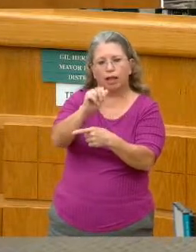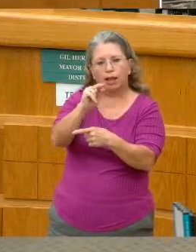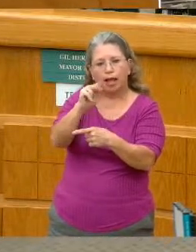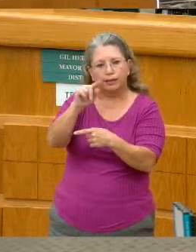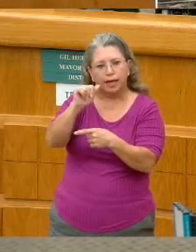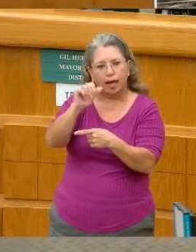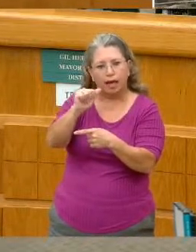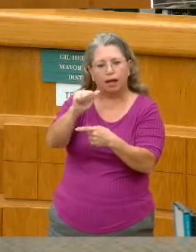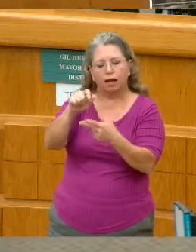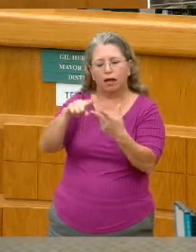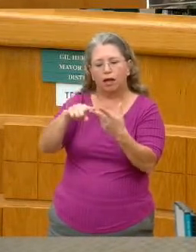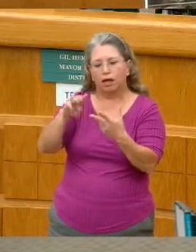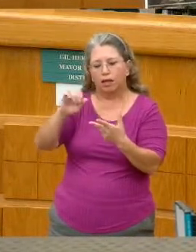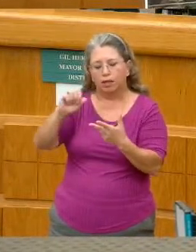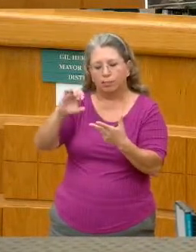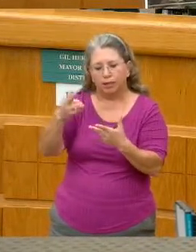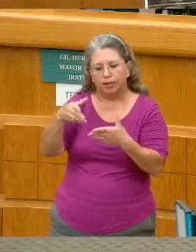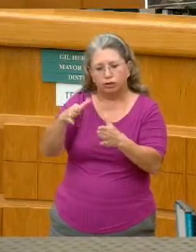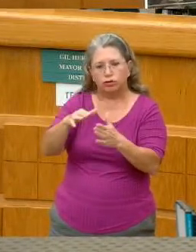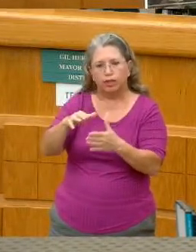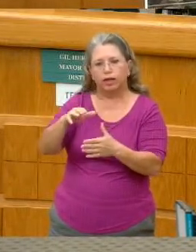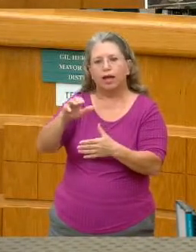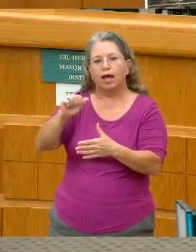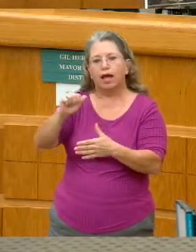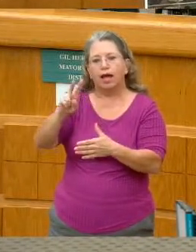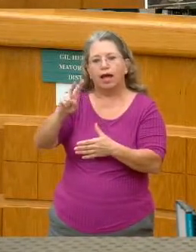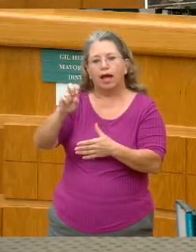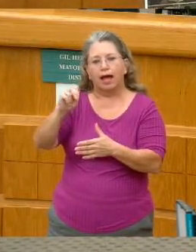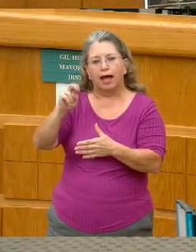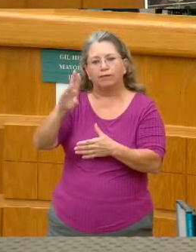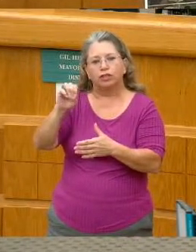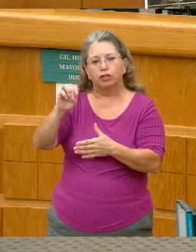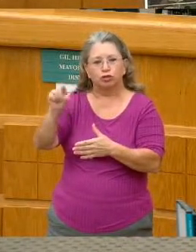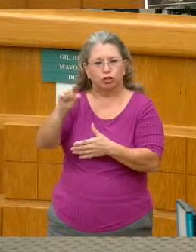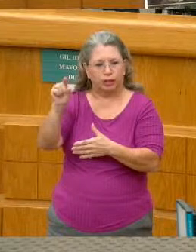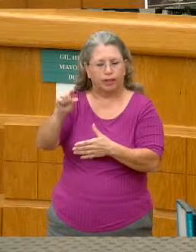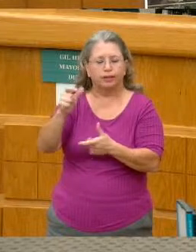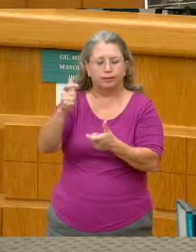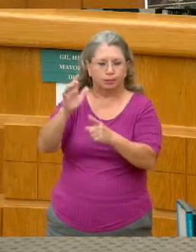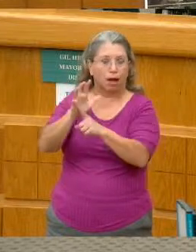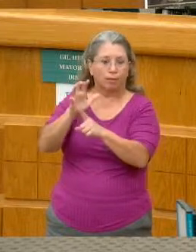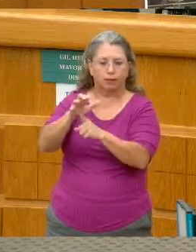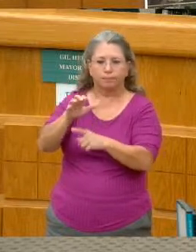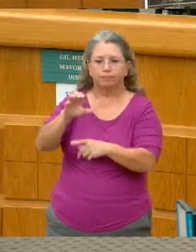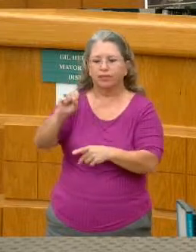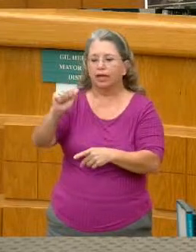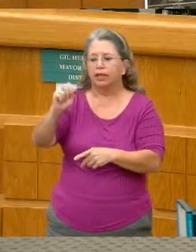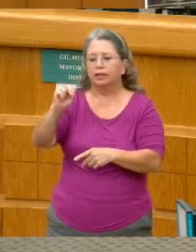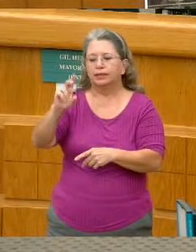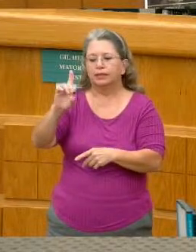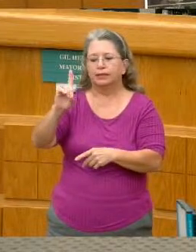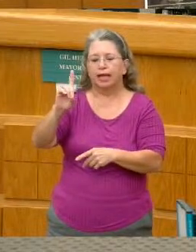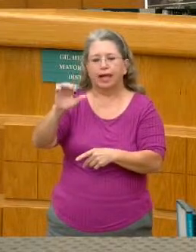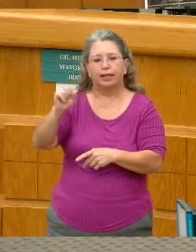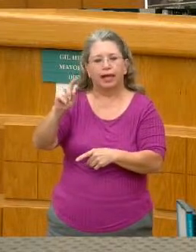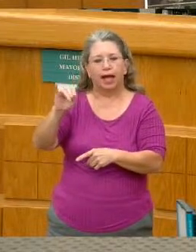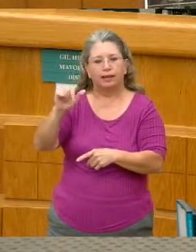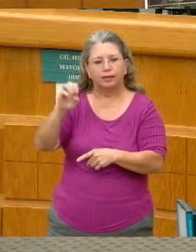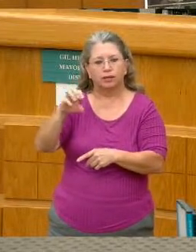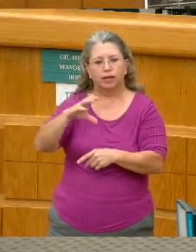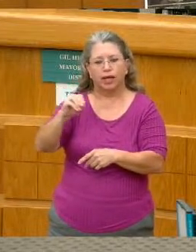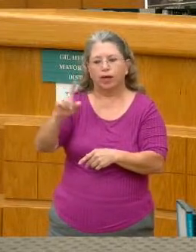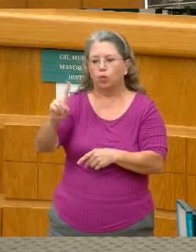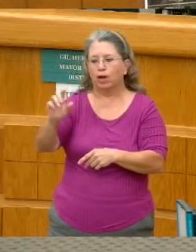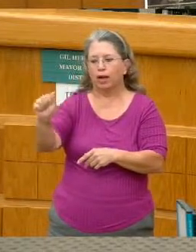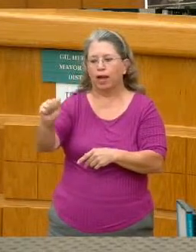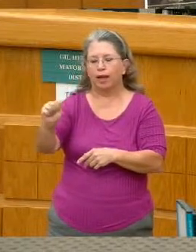Lantana, of course, Avenue G, everyone uses that one, Sandcastle, and 1A, all will have